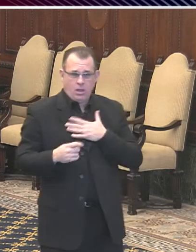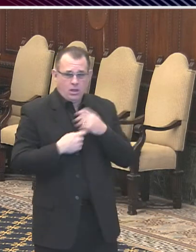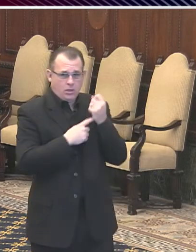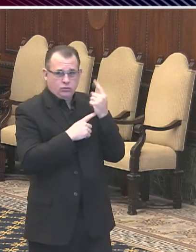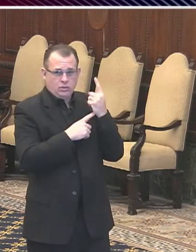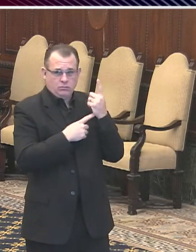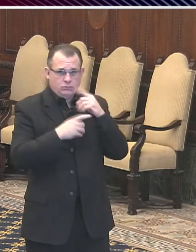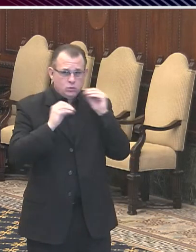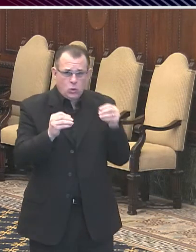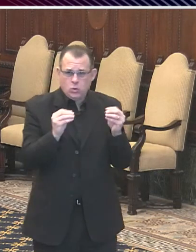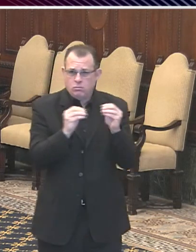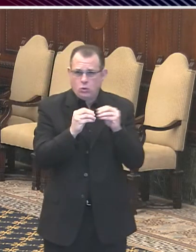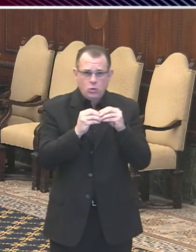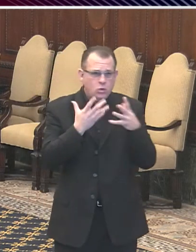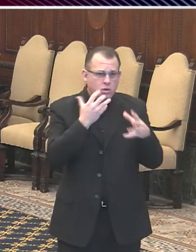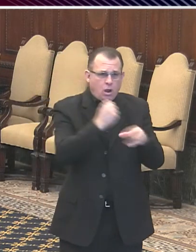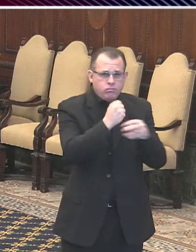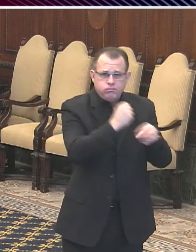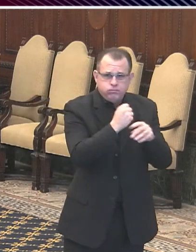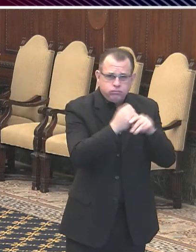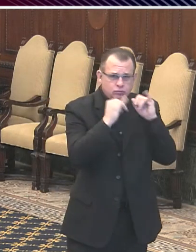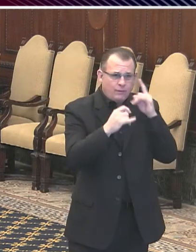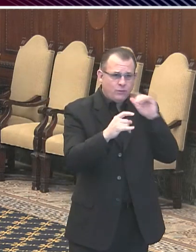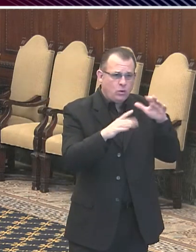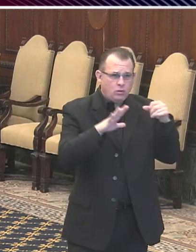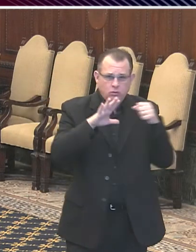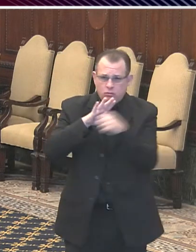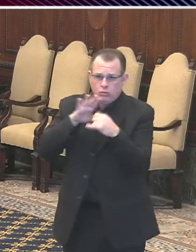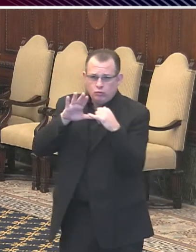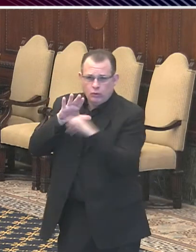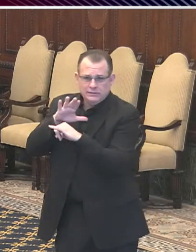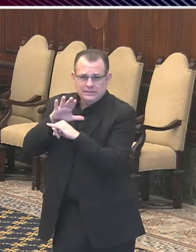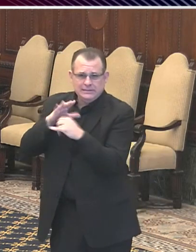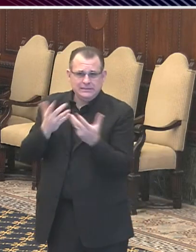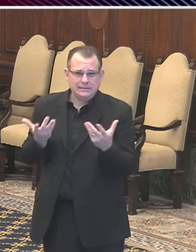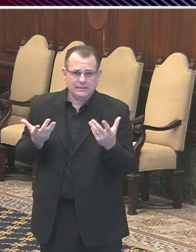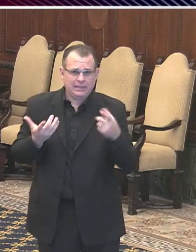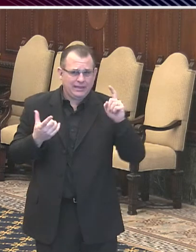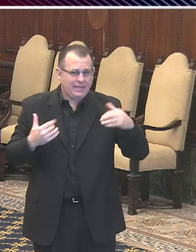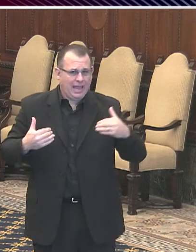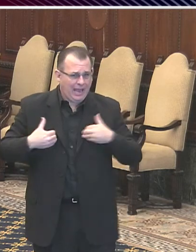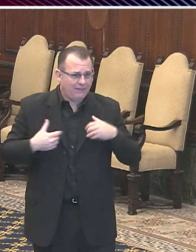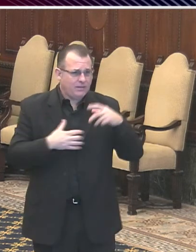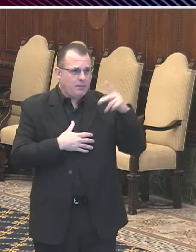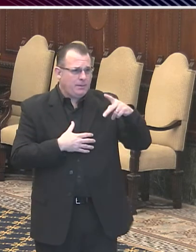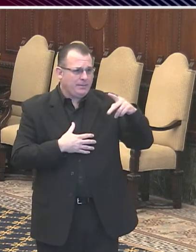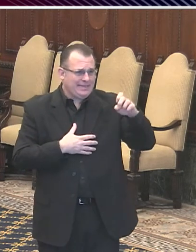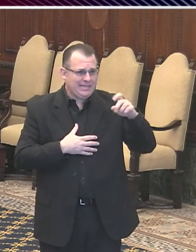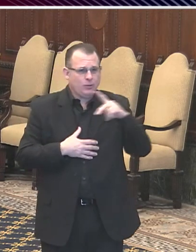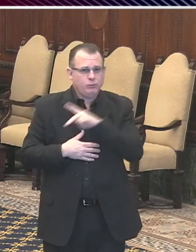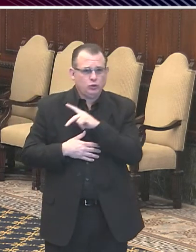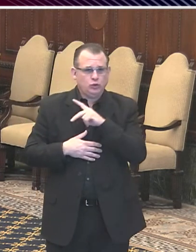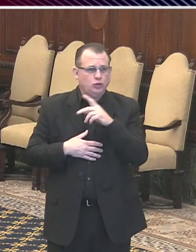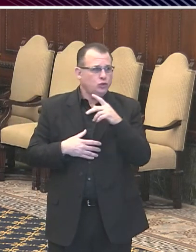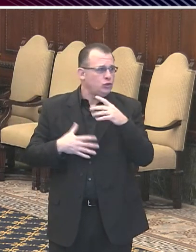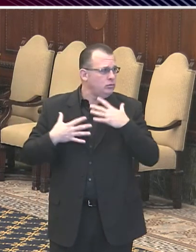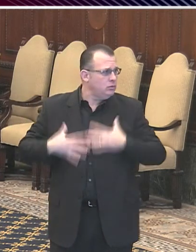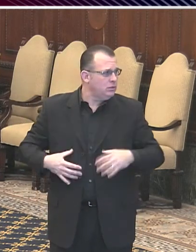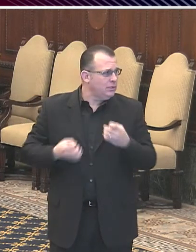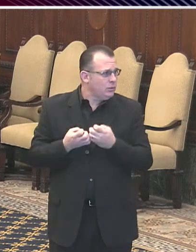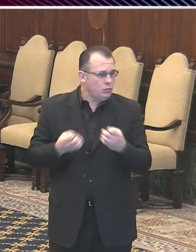for quarantine after that. Again, they need to don their personal protective equipment, and we can certainly,